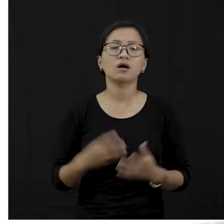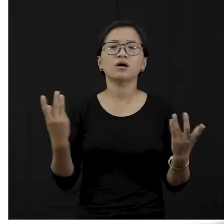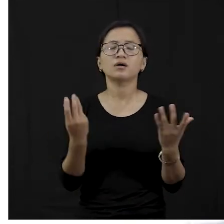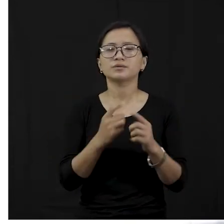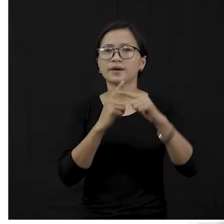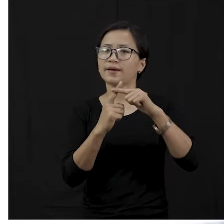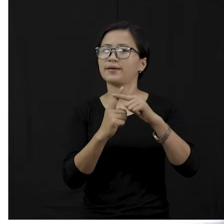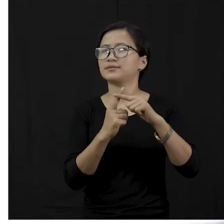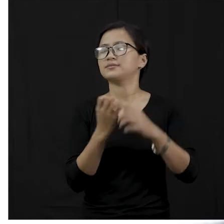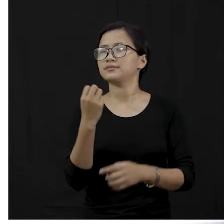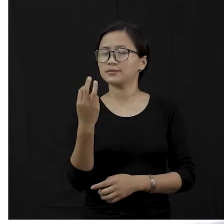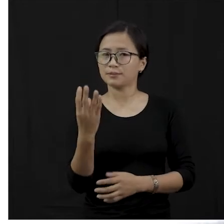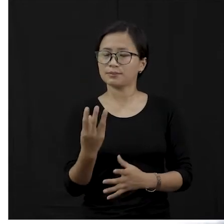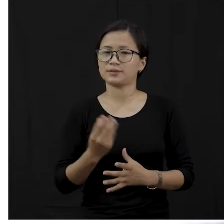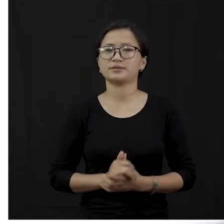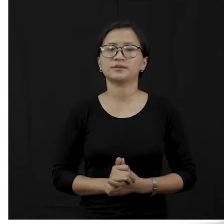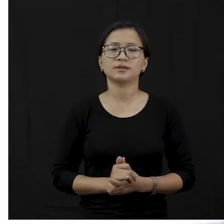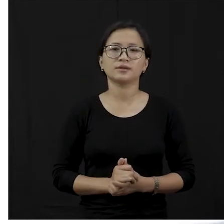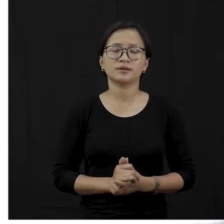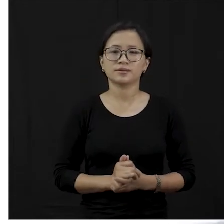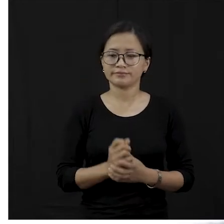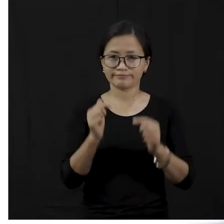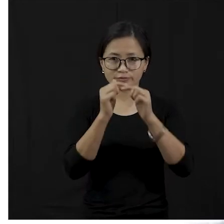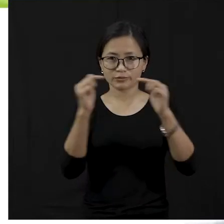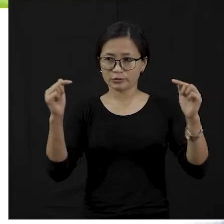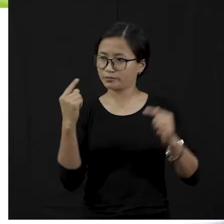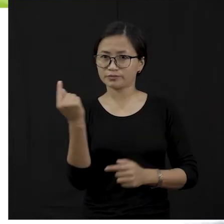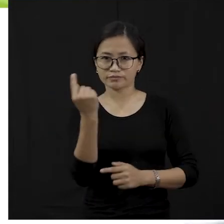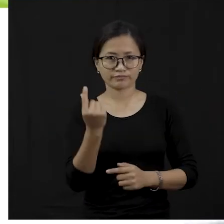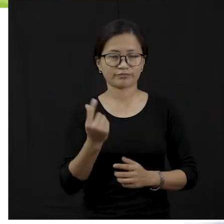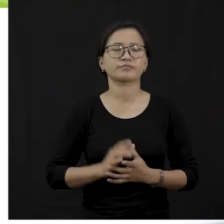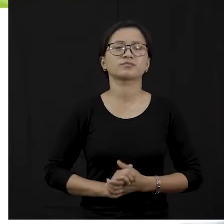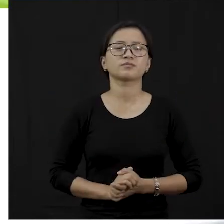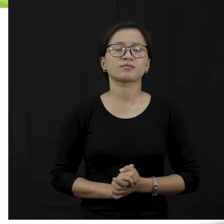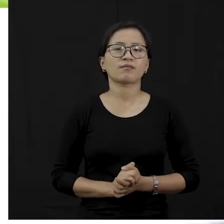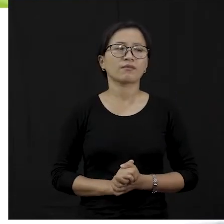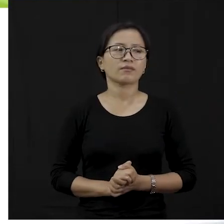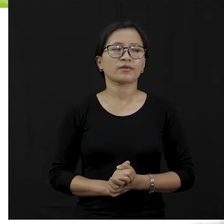add numbers by using number line. Okay, then